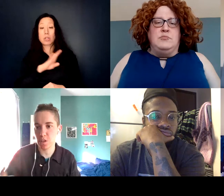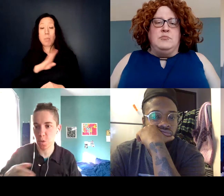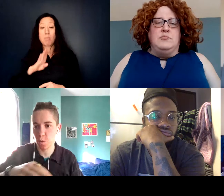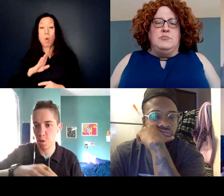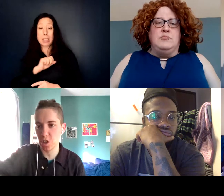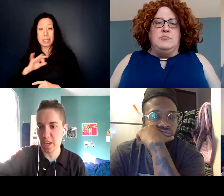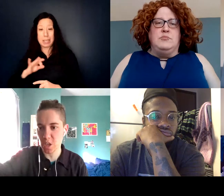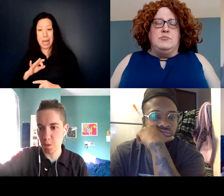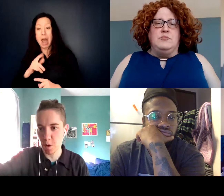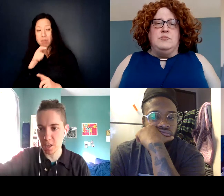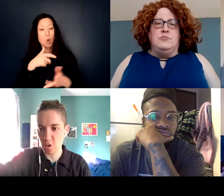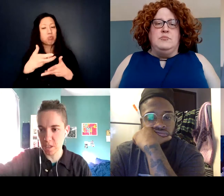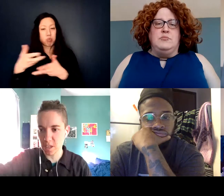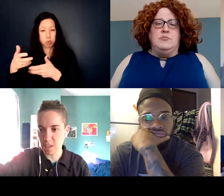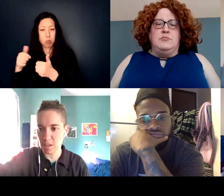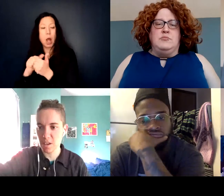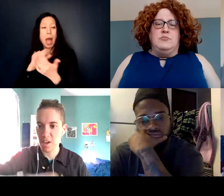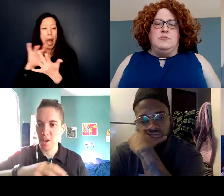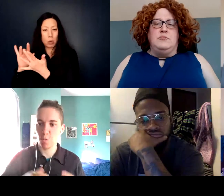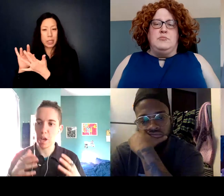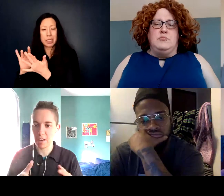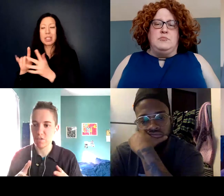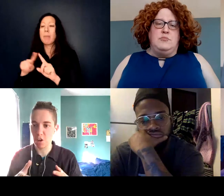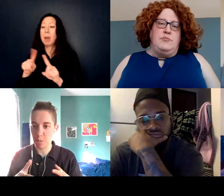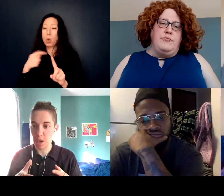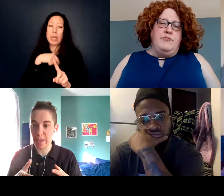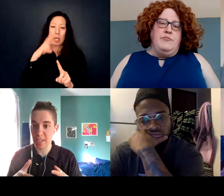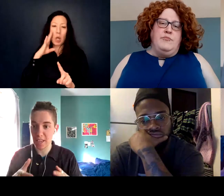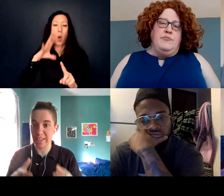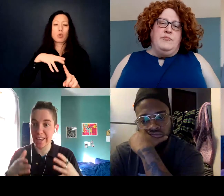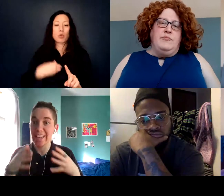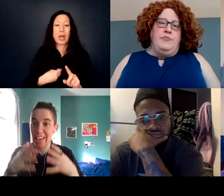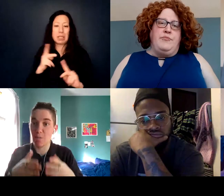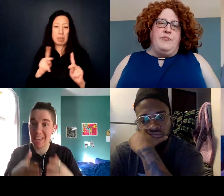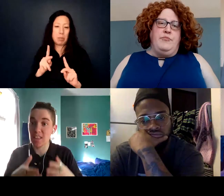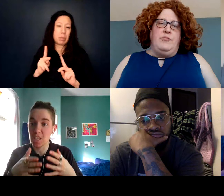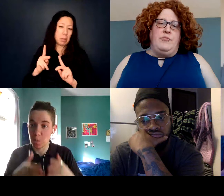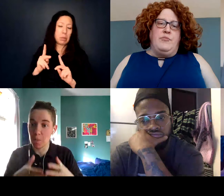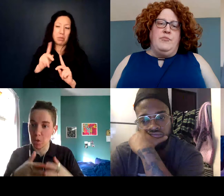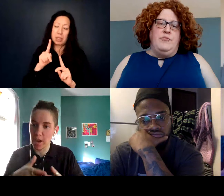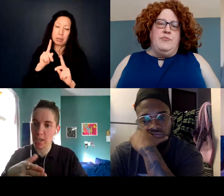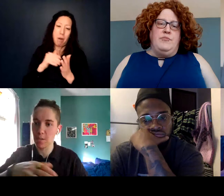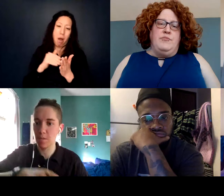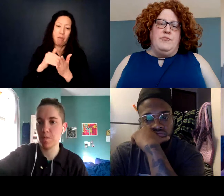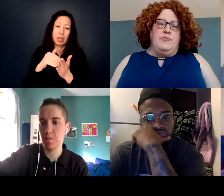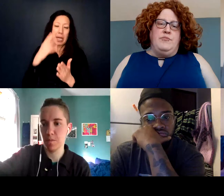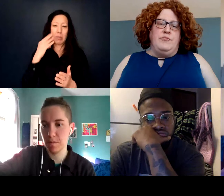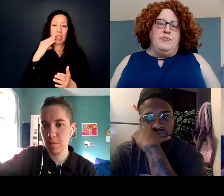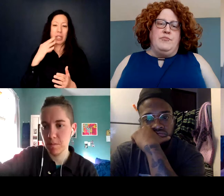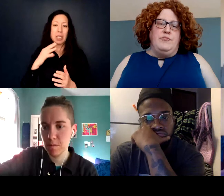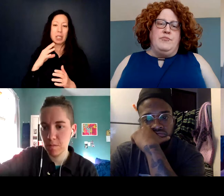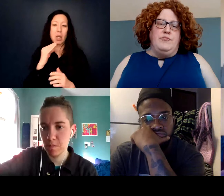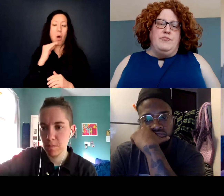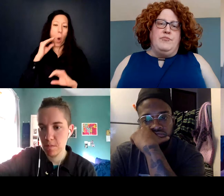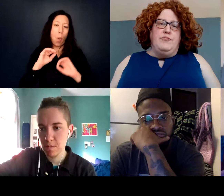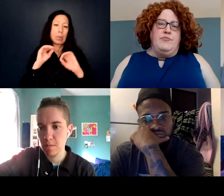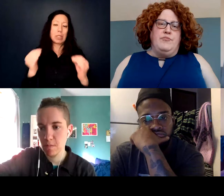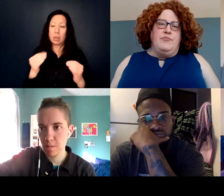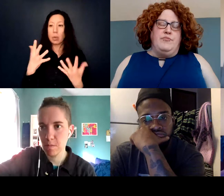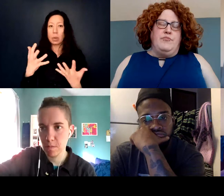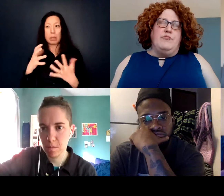know trans folks disproportionately experience homelessness, we kind of jumped on this as like, can we get these people trained?